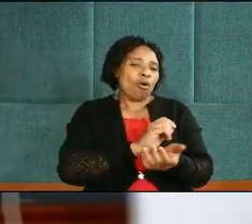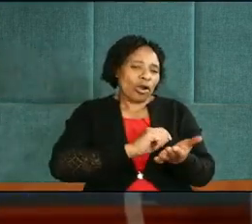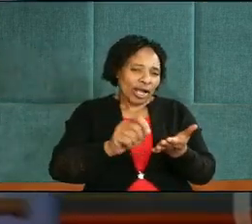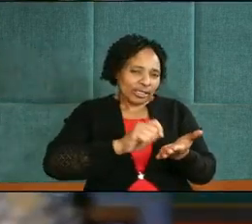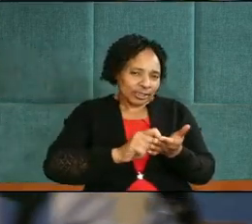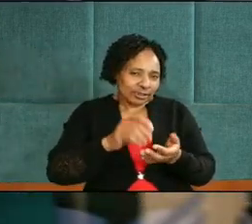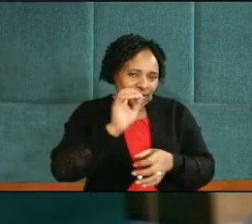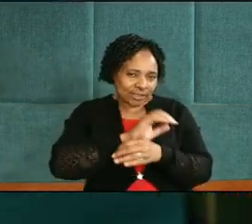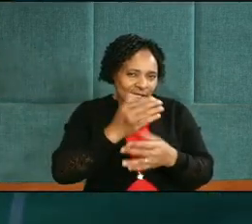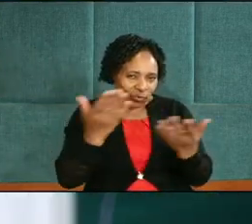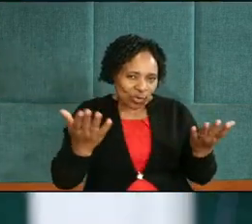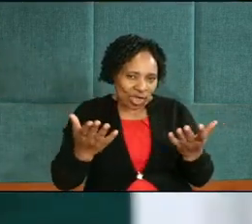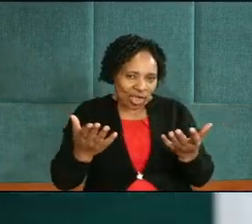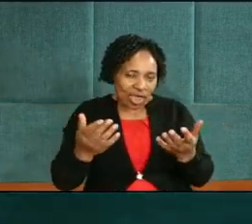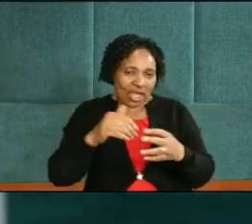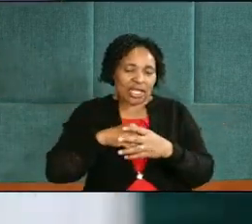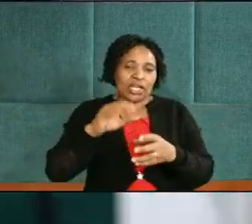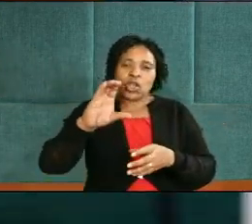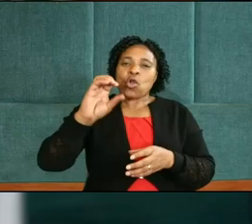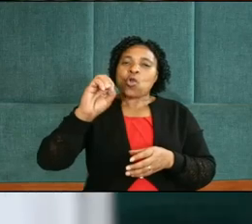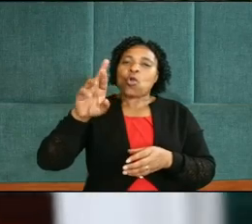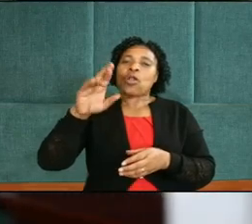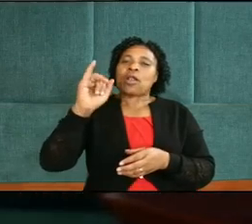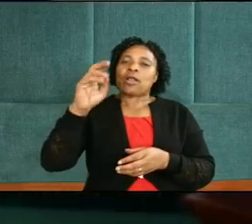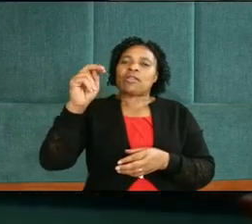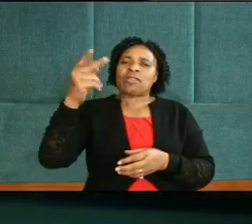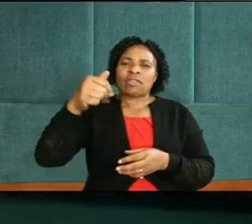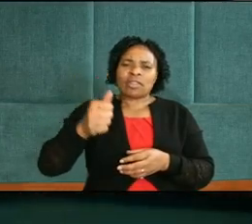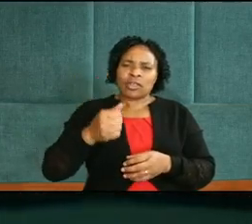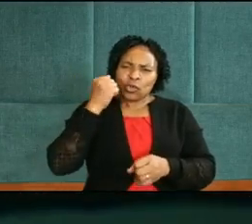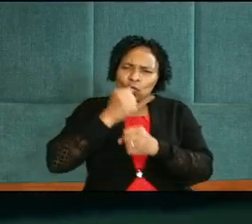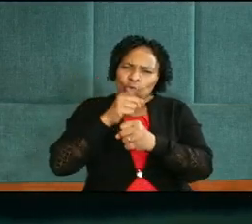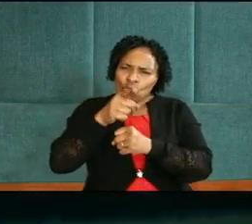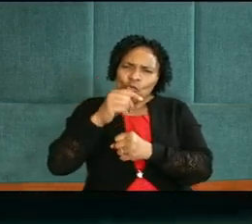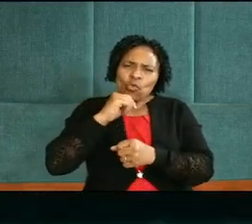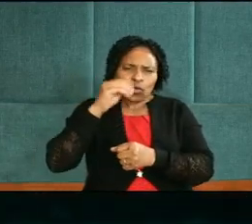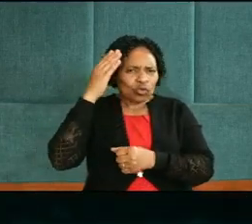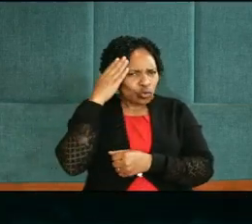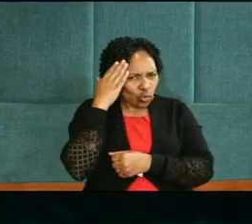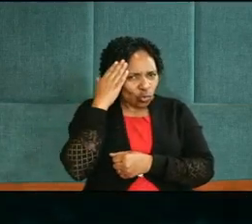Corinth. Paul says, help me read. Do you not know